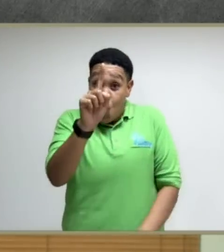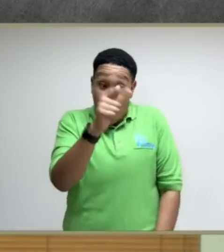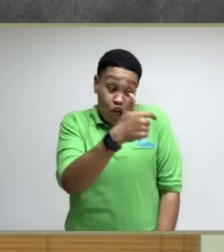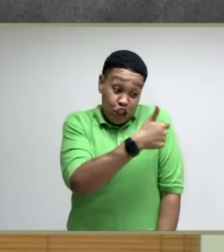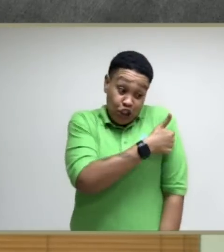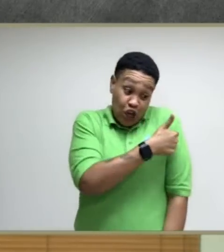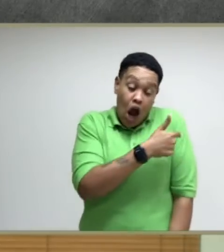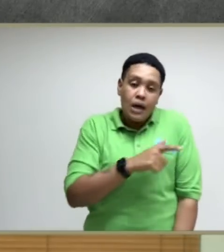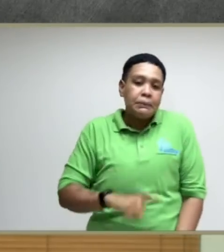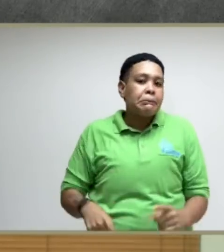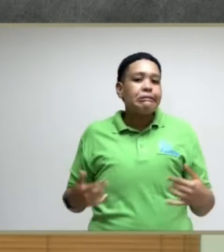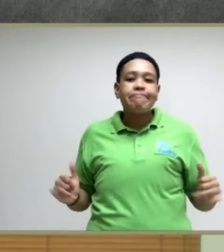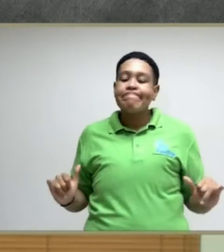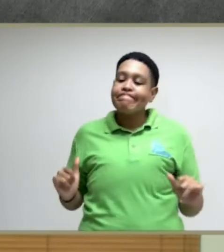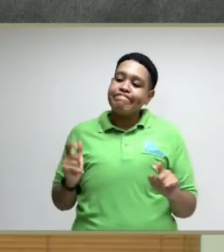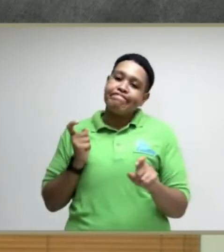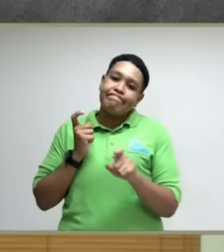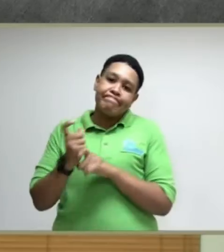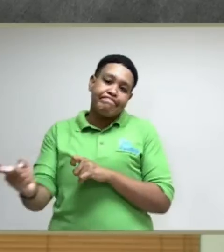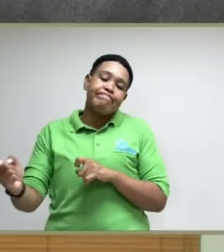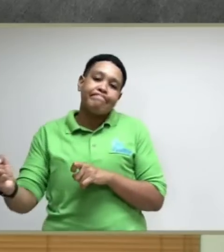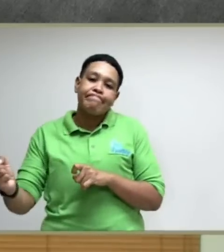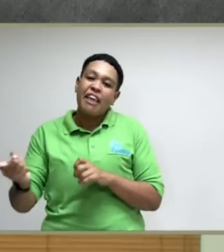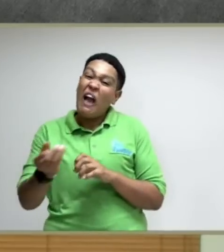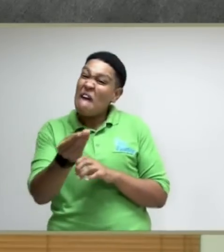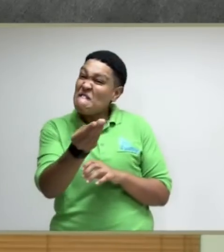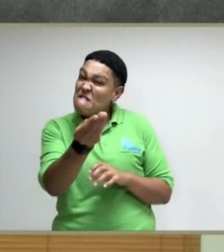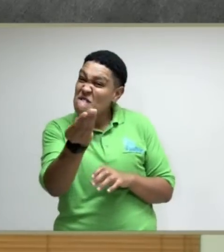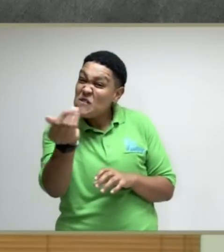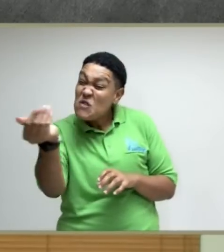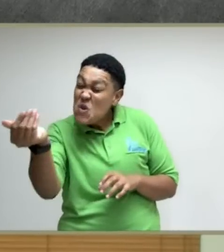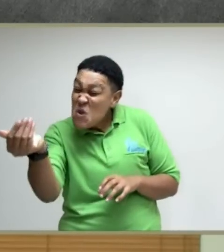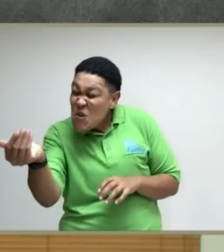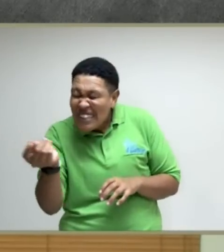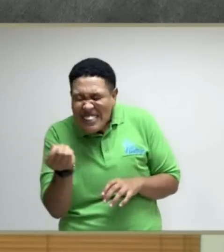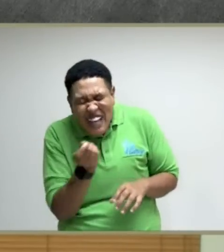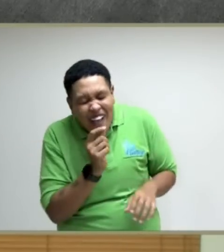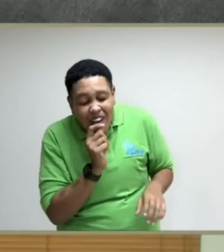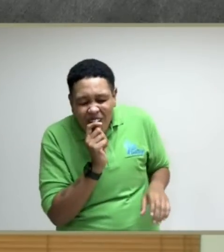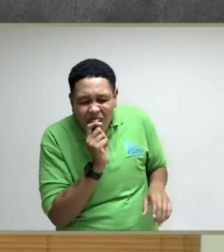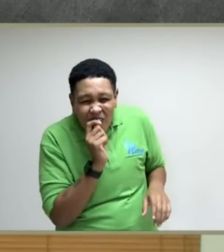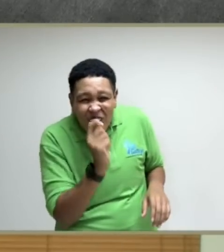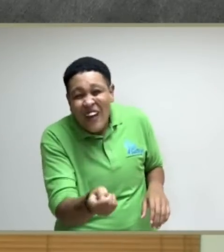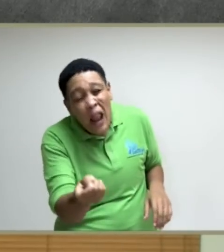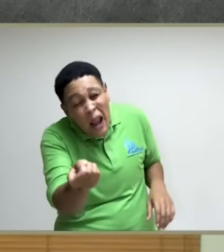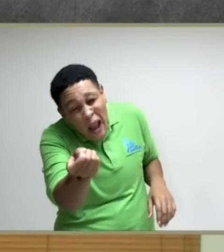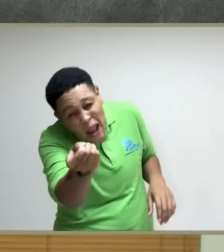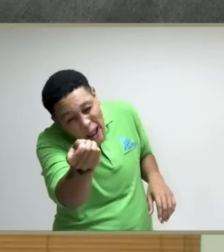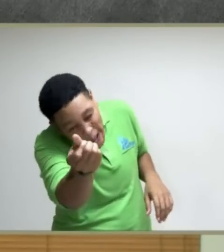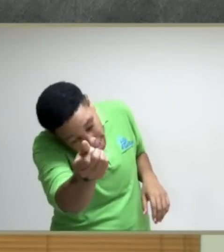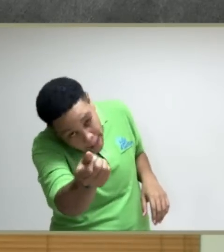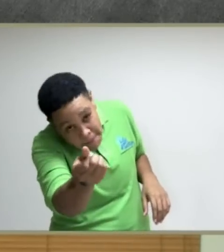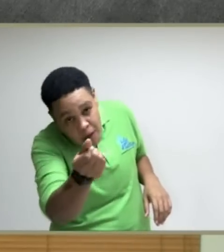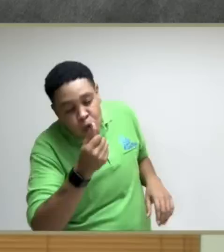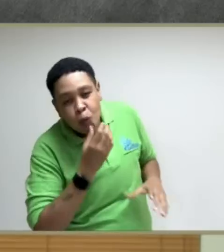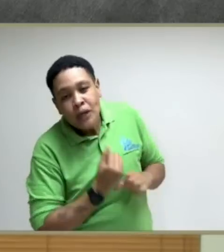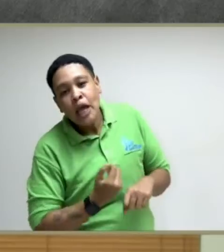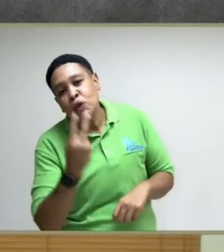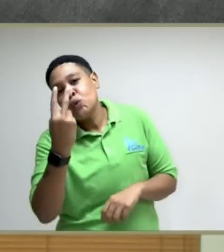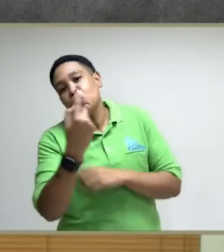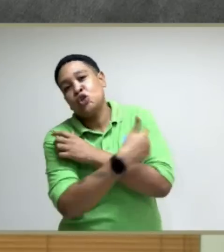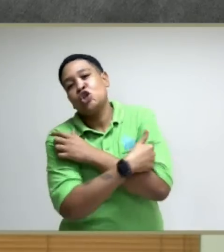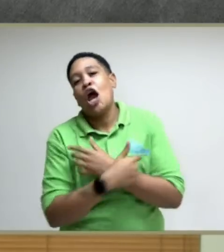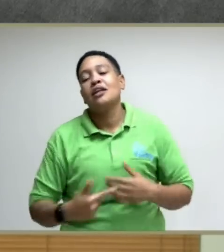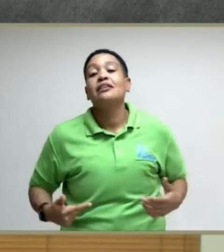of the vaccine, and very, very few persons that would have received 2 doses of the vaccine. Just to point out at this